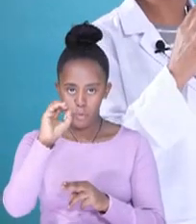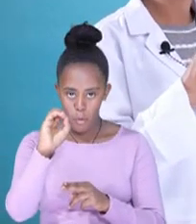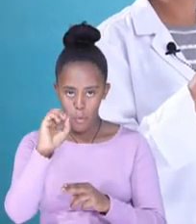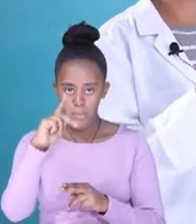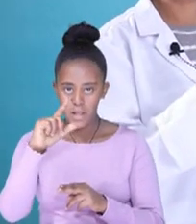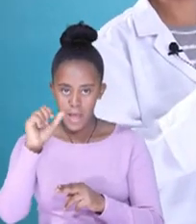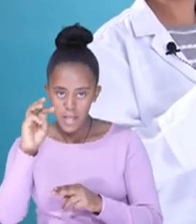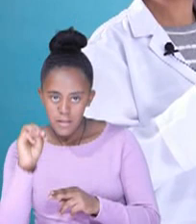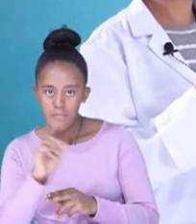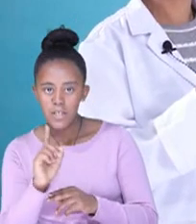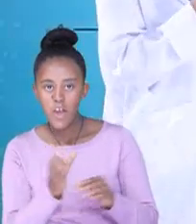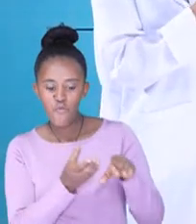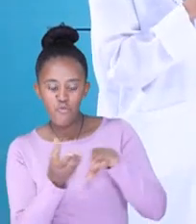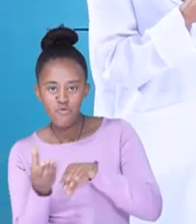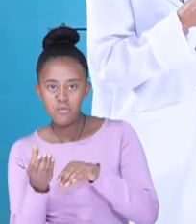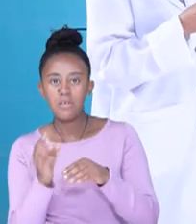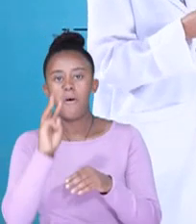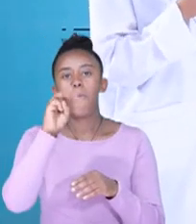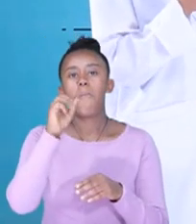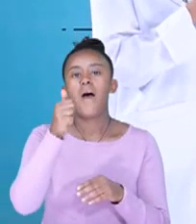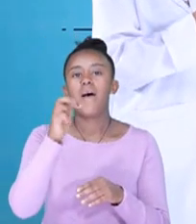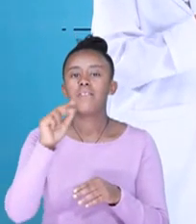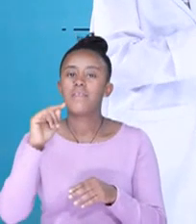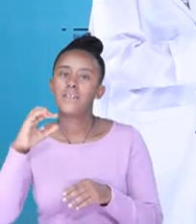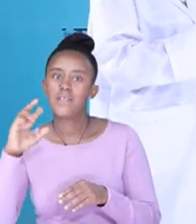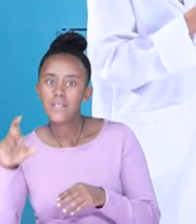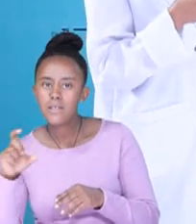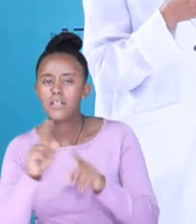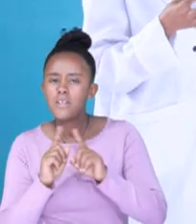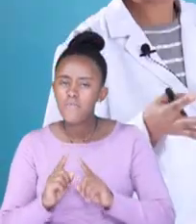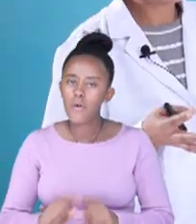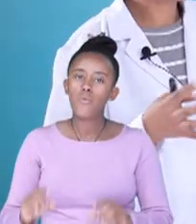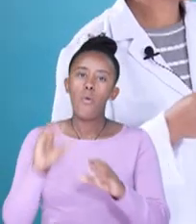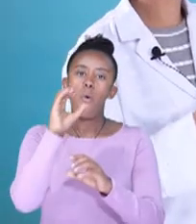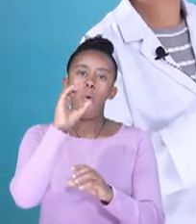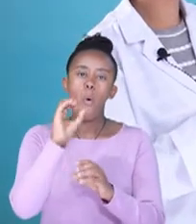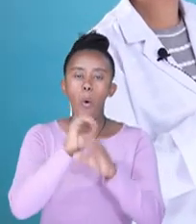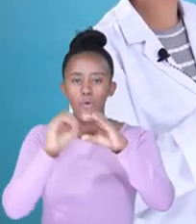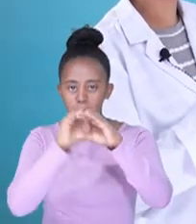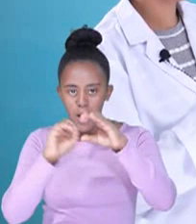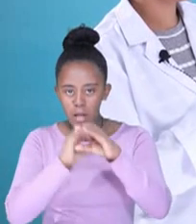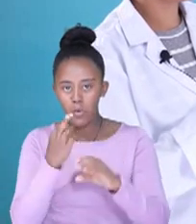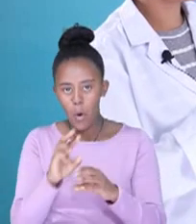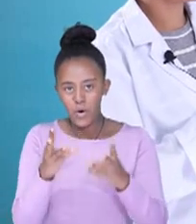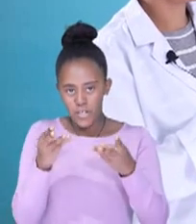a fluid matrix that contain different organelles and different